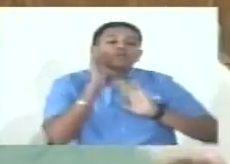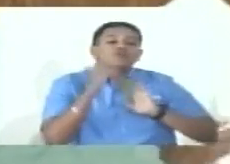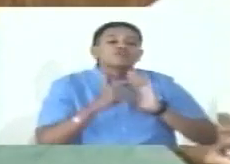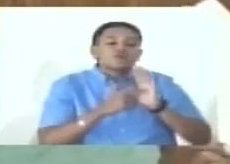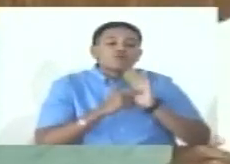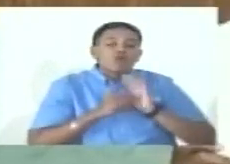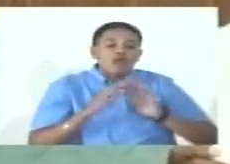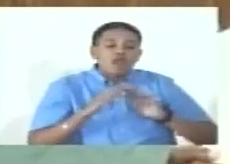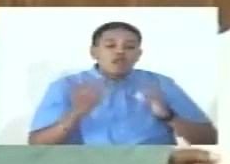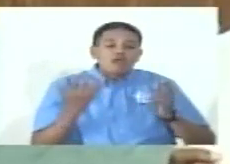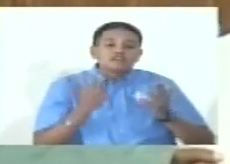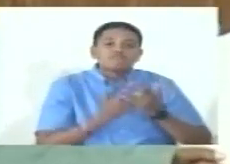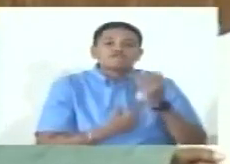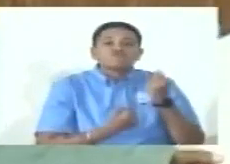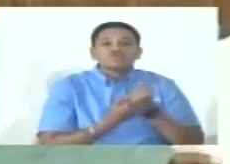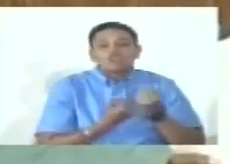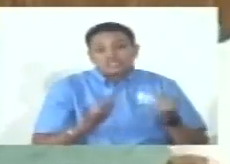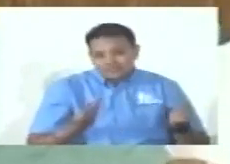lot of trust